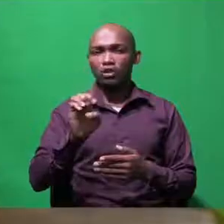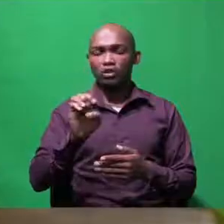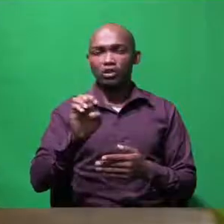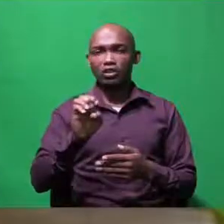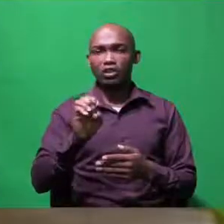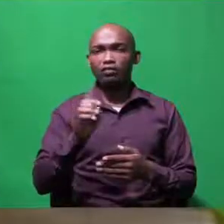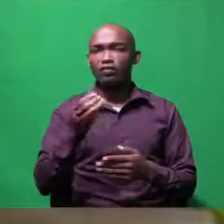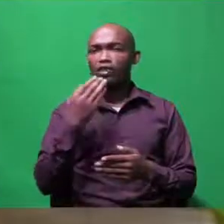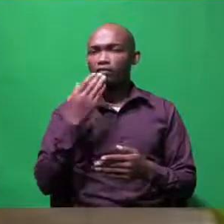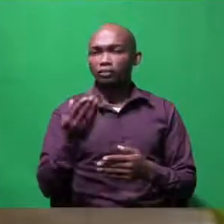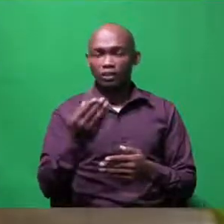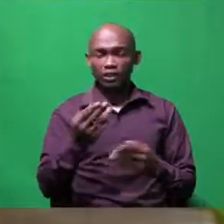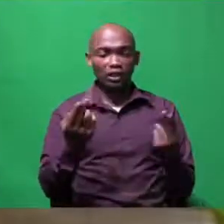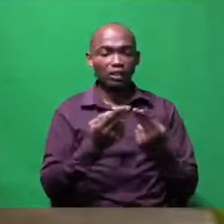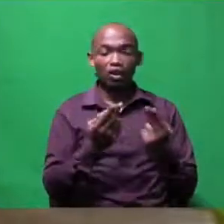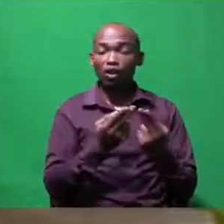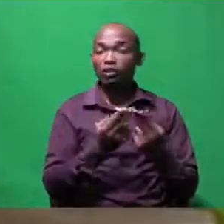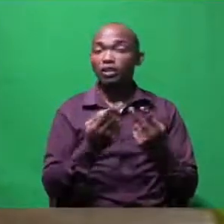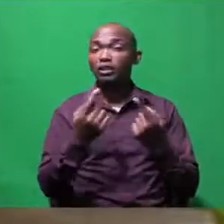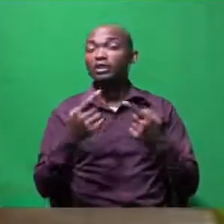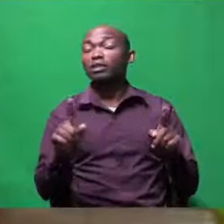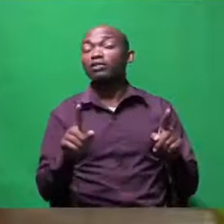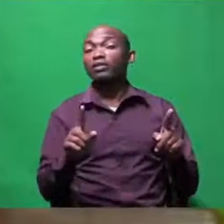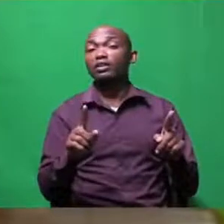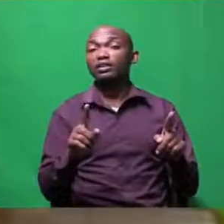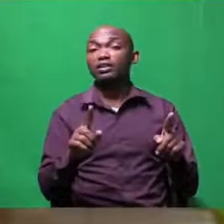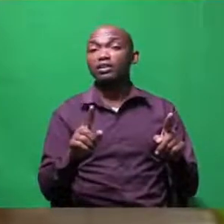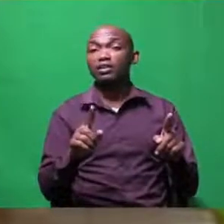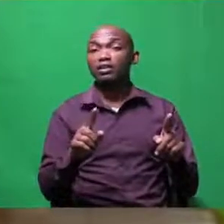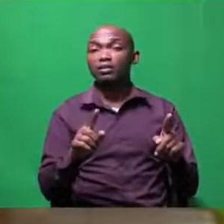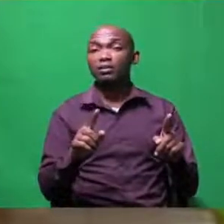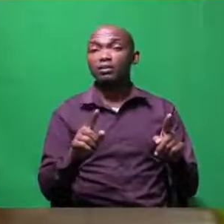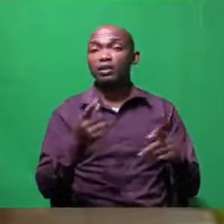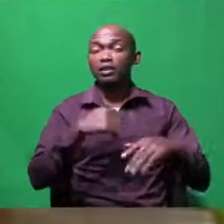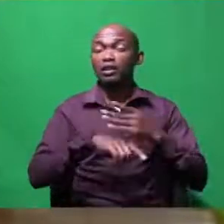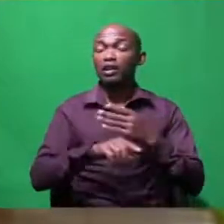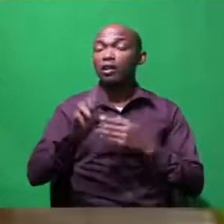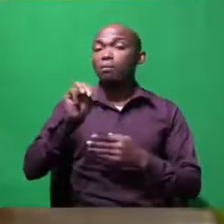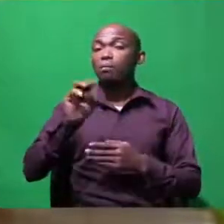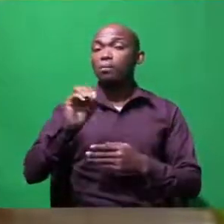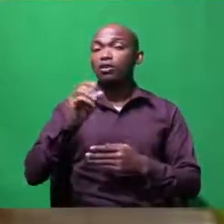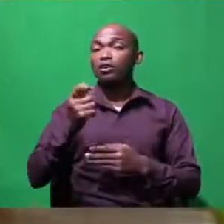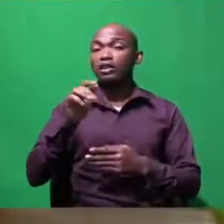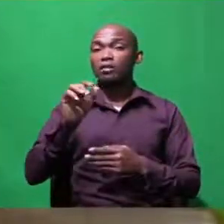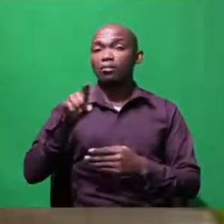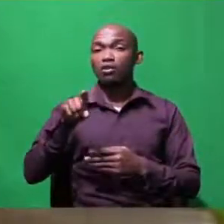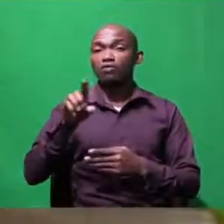rock, and also is a difference from the mode formation of metamorphic